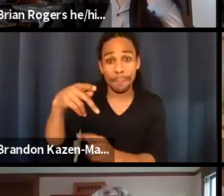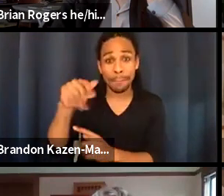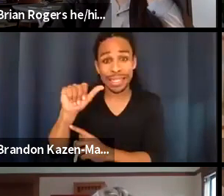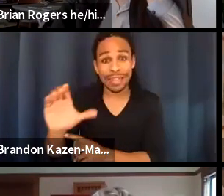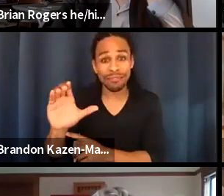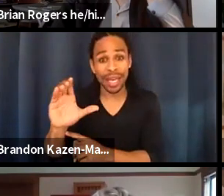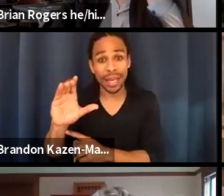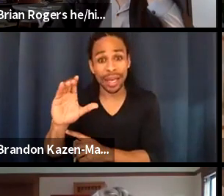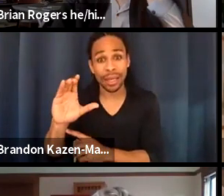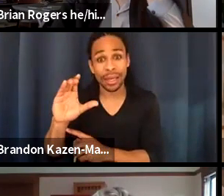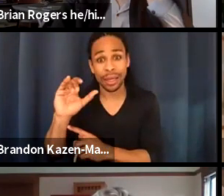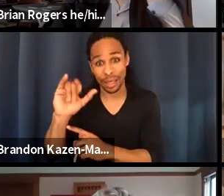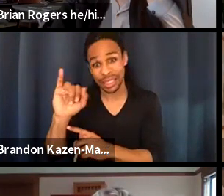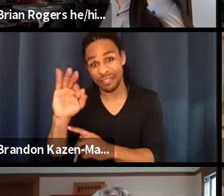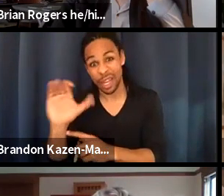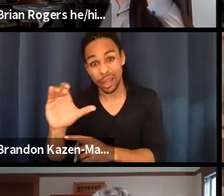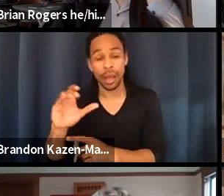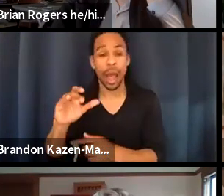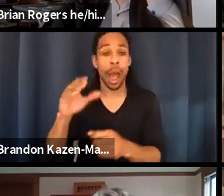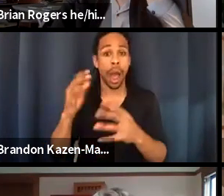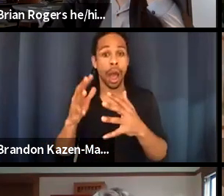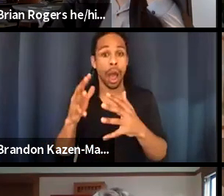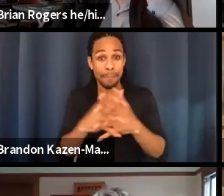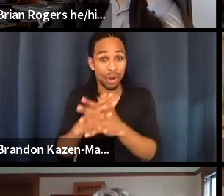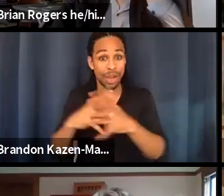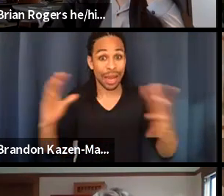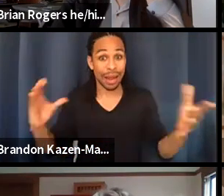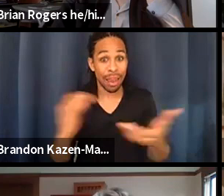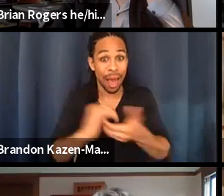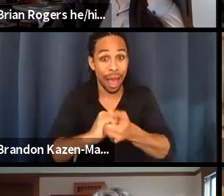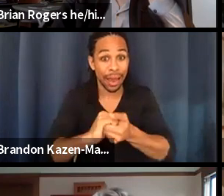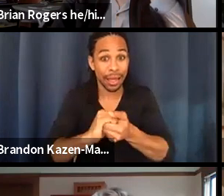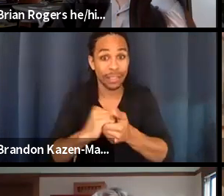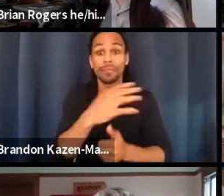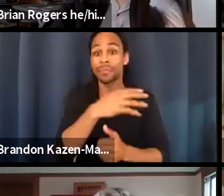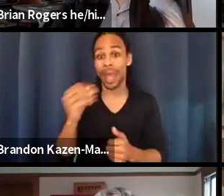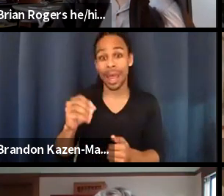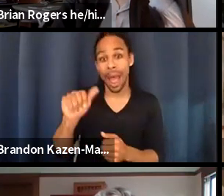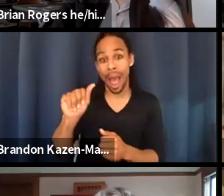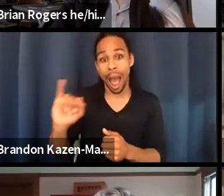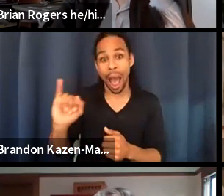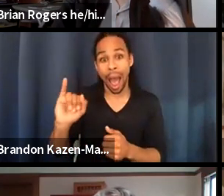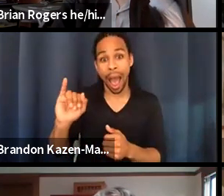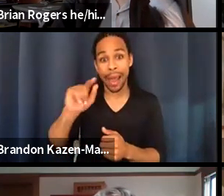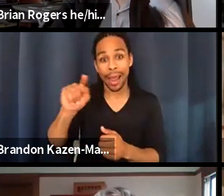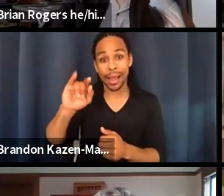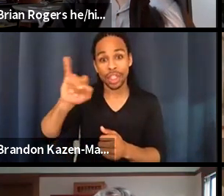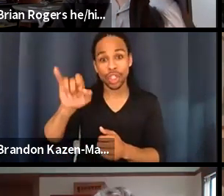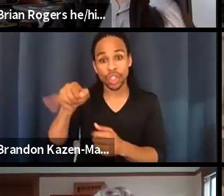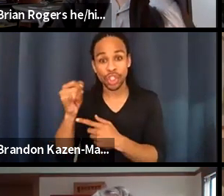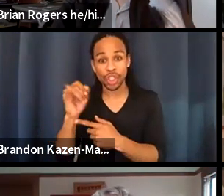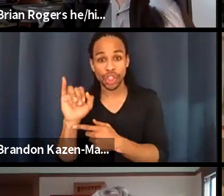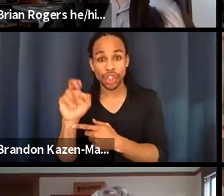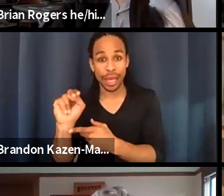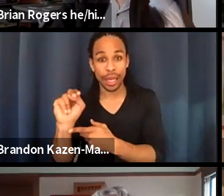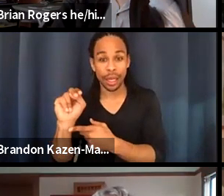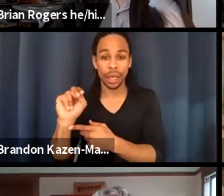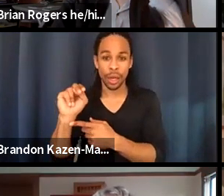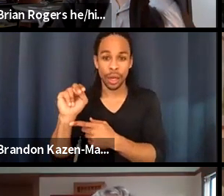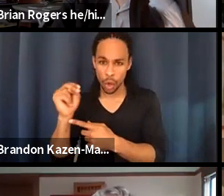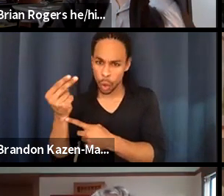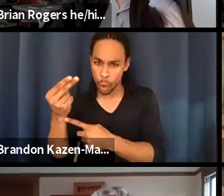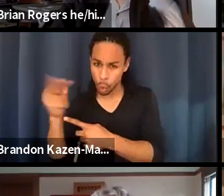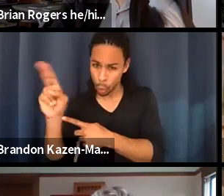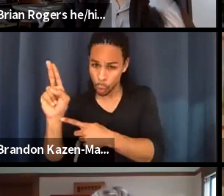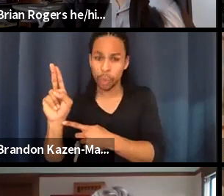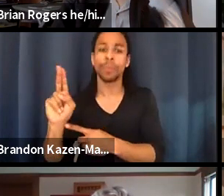as well as iGen Poo. Those are only some of the folks whose path we